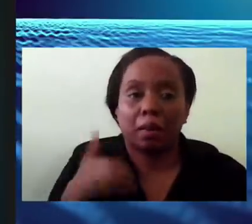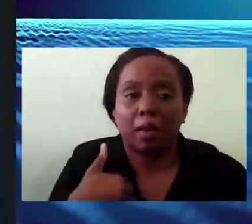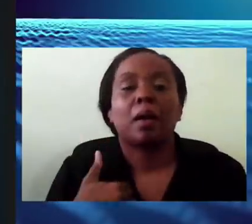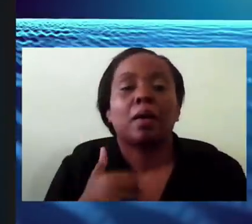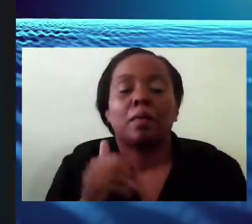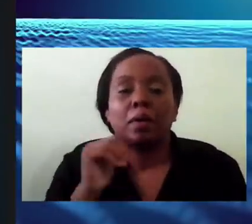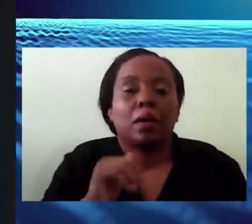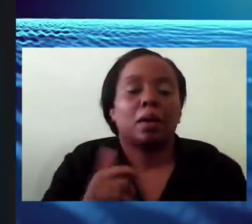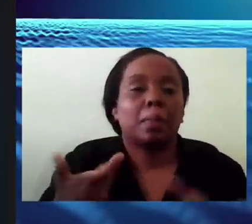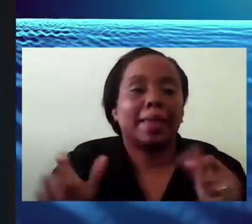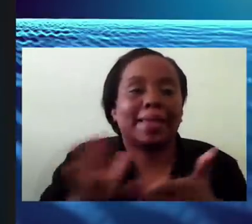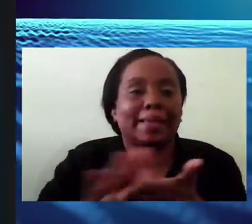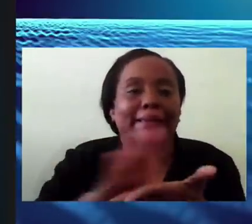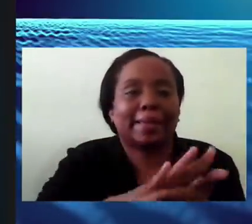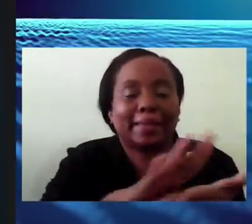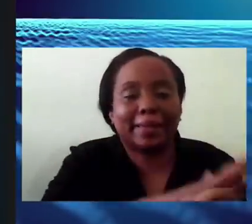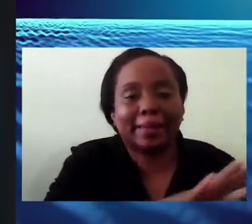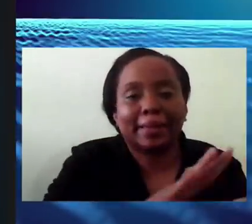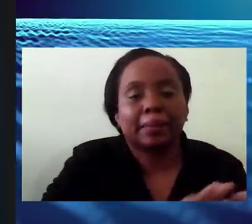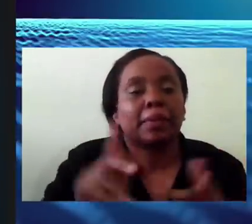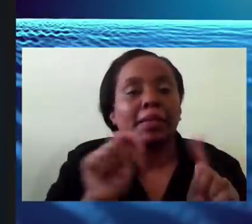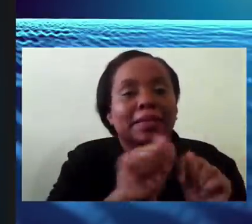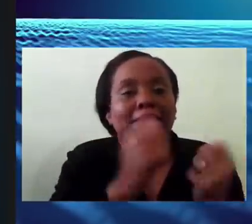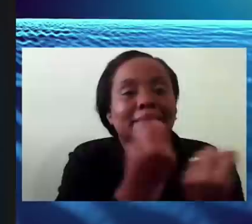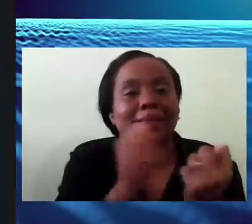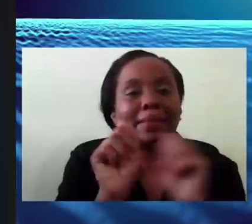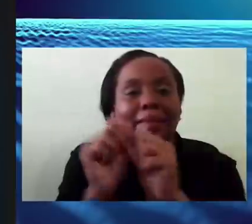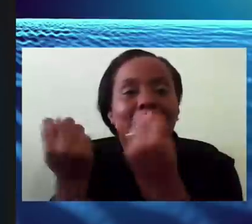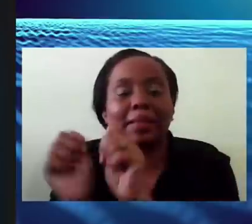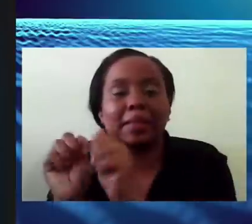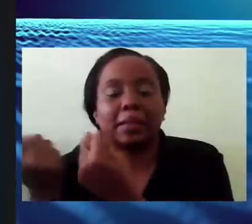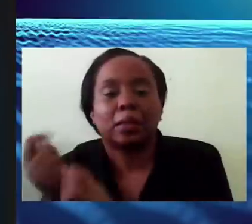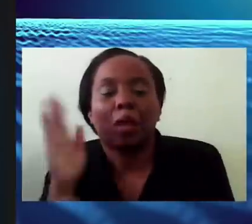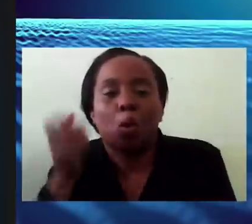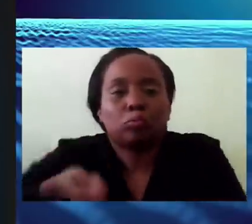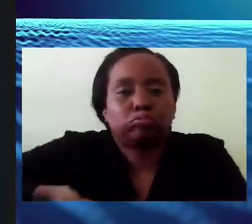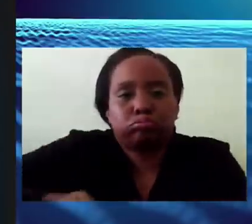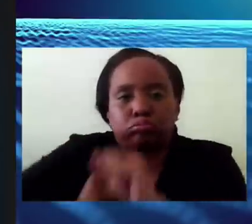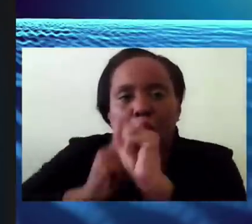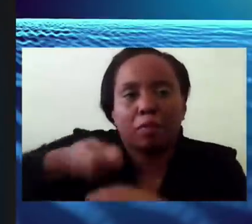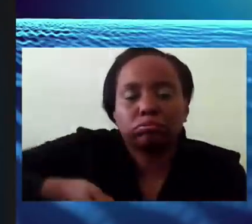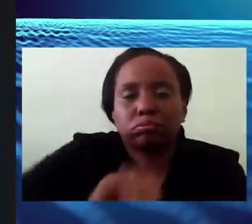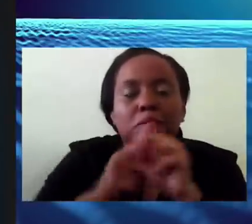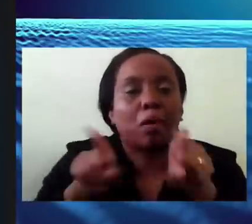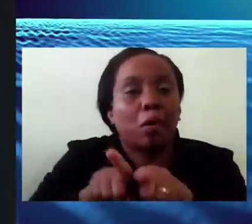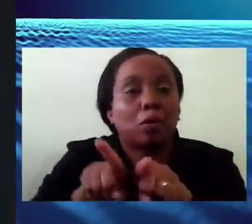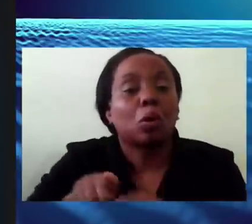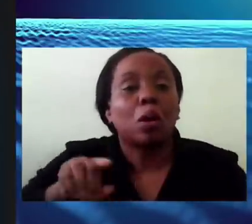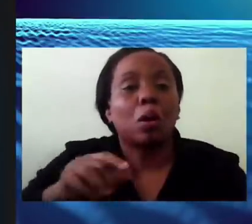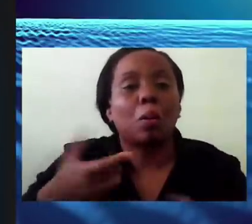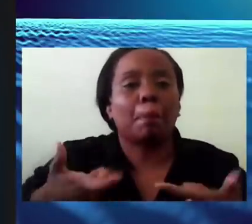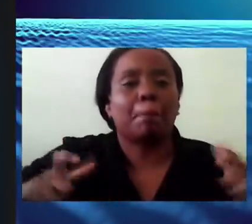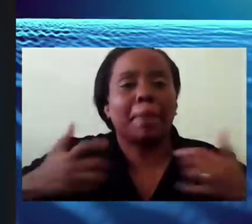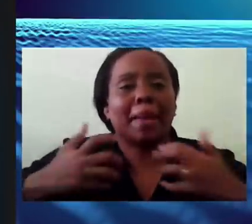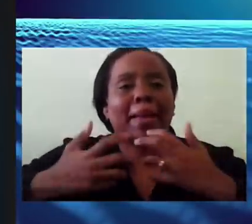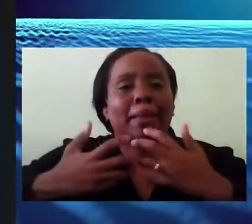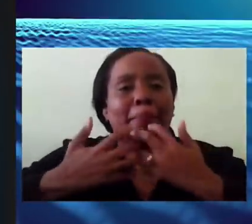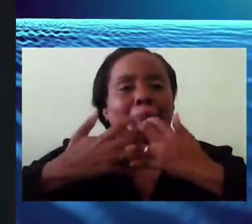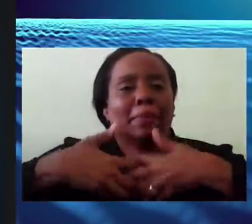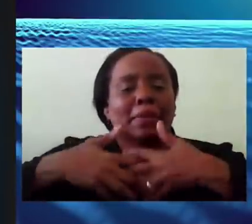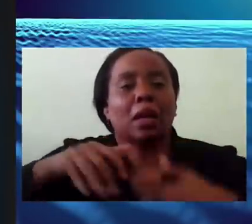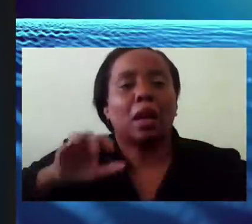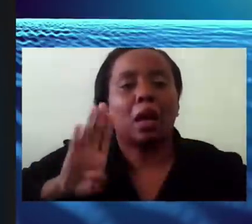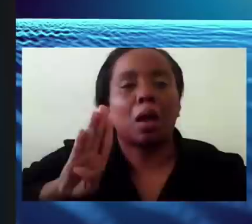premises and to bring it to the road. Teams will come through and shovel up the streets with a bobcat to dispose of the ash. Residents are asked to start